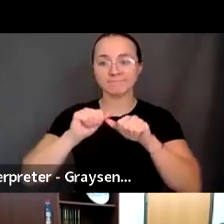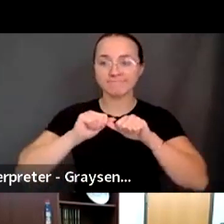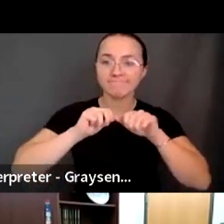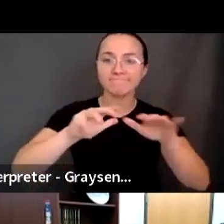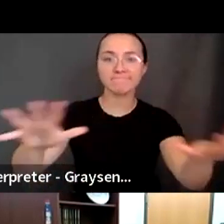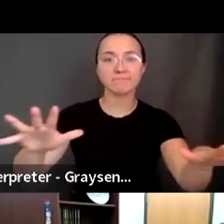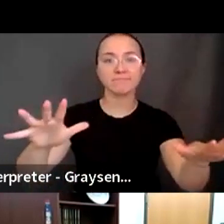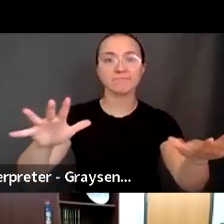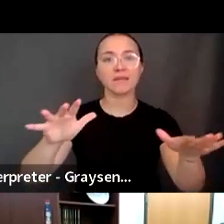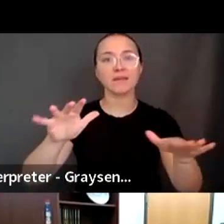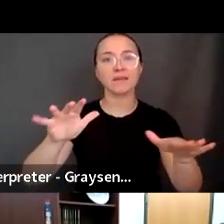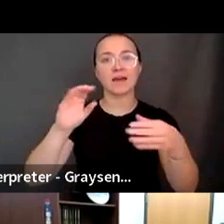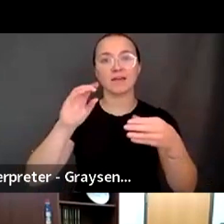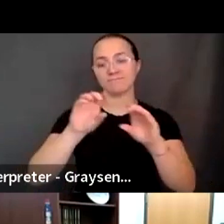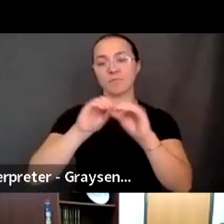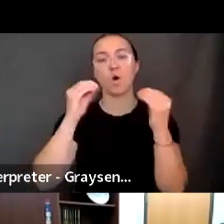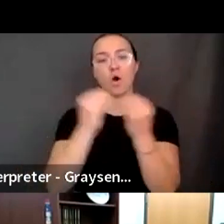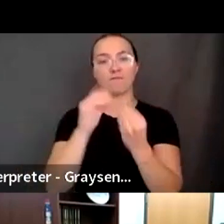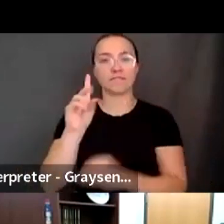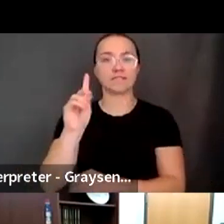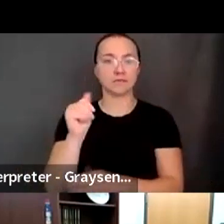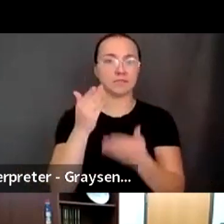Office? Number six,